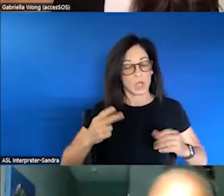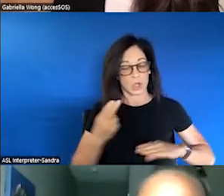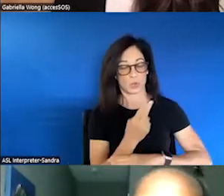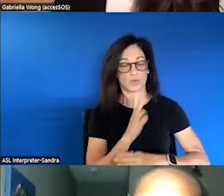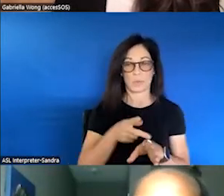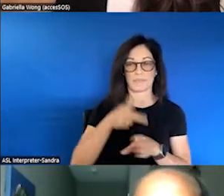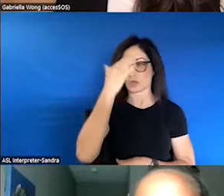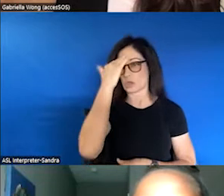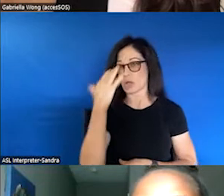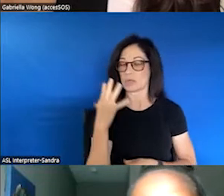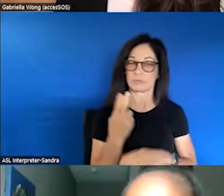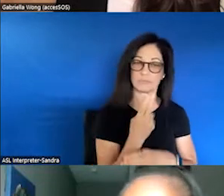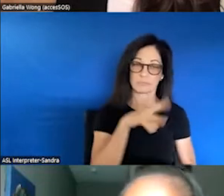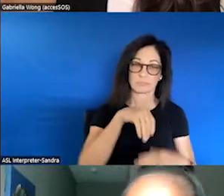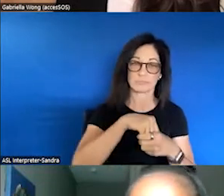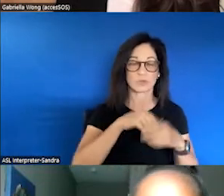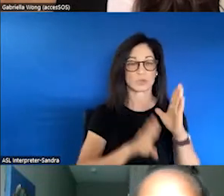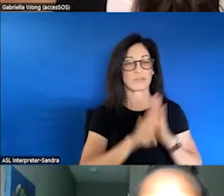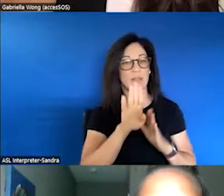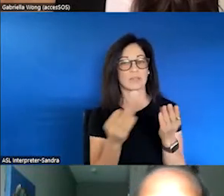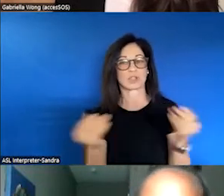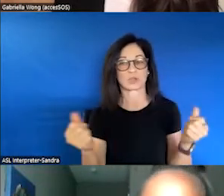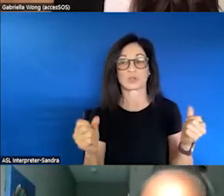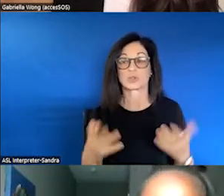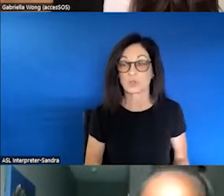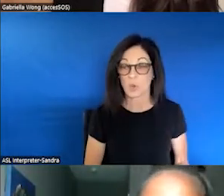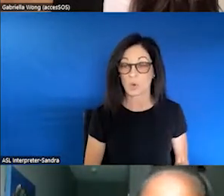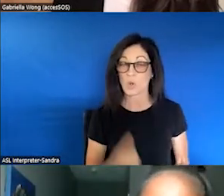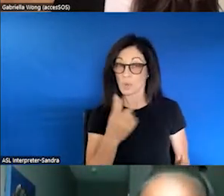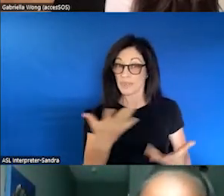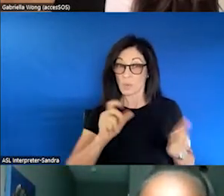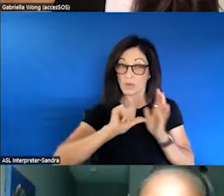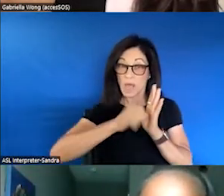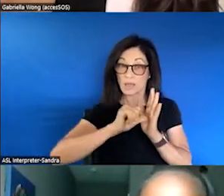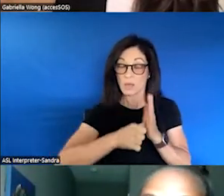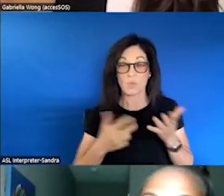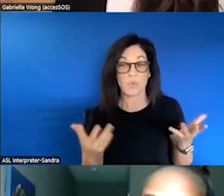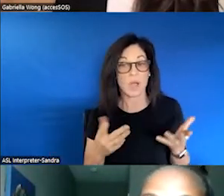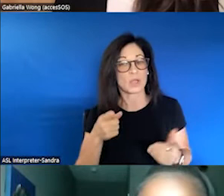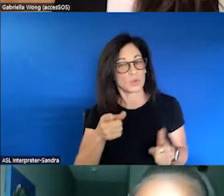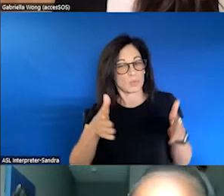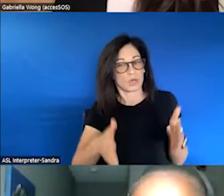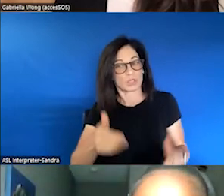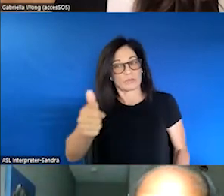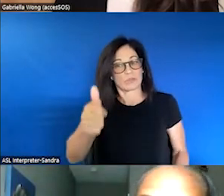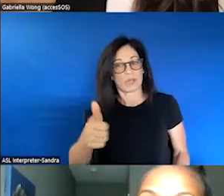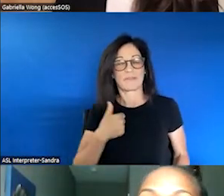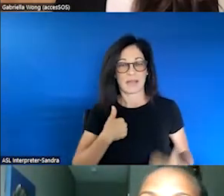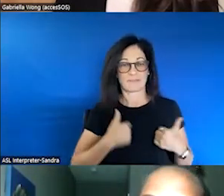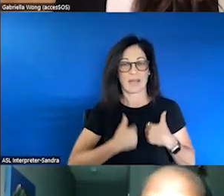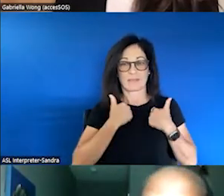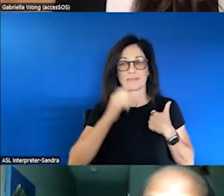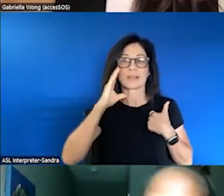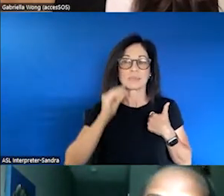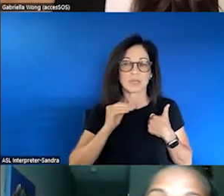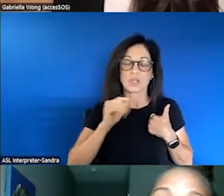this space to develop the solution. So I think one thing I wanted to highlight is the fact that you are someone who has a lived experience, that